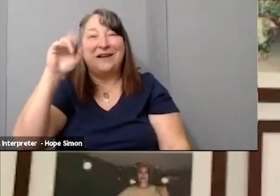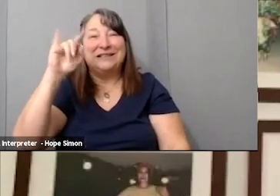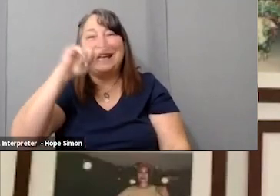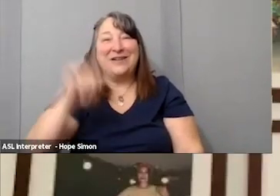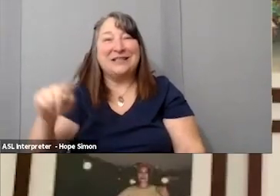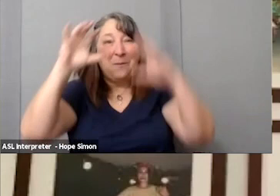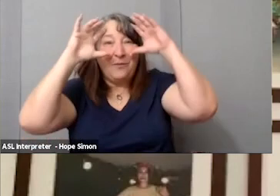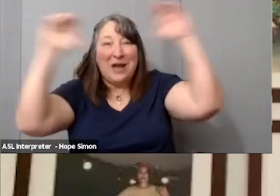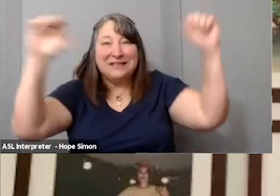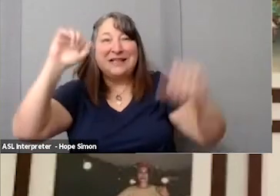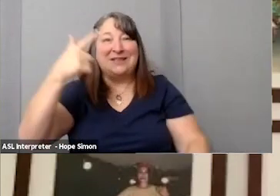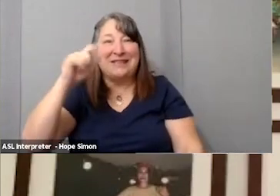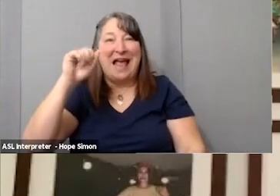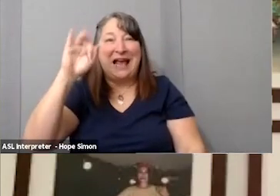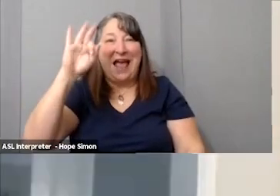SAG-AFTRA.